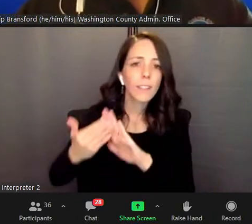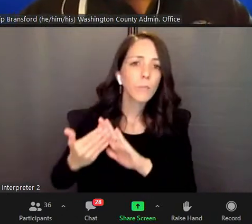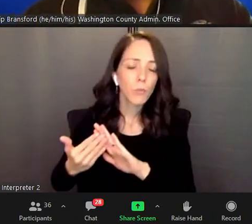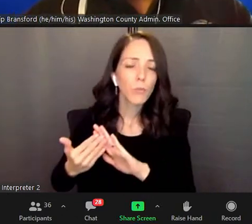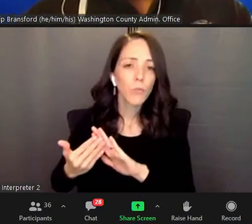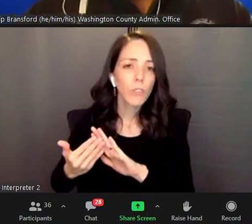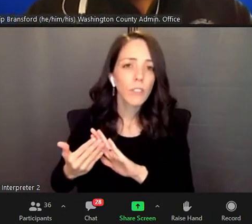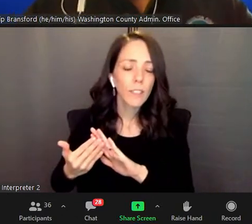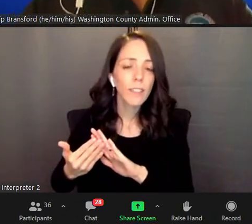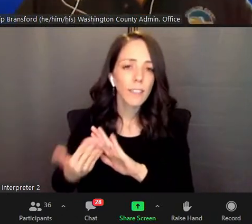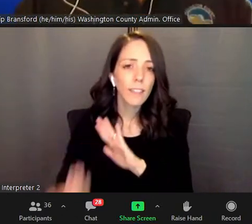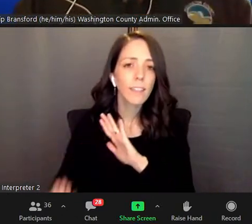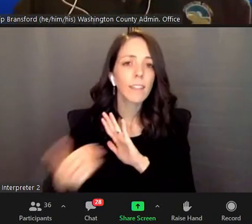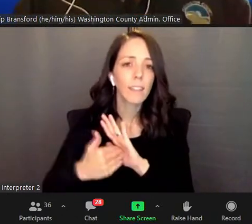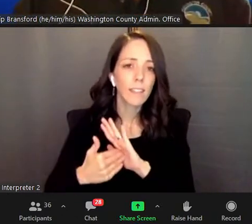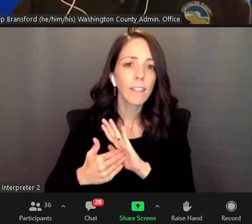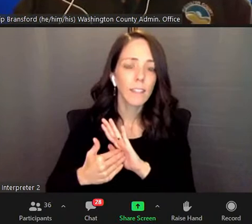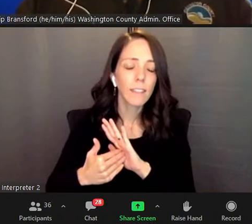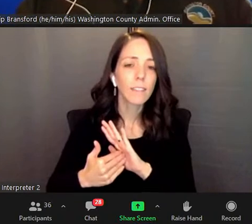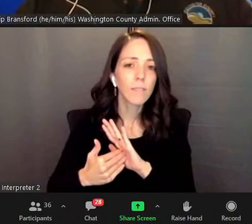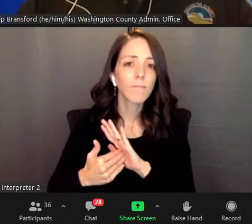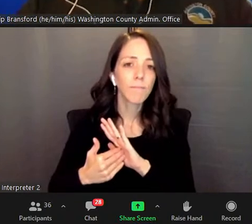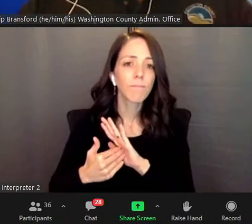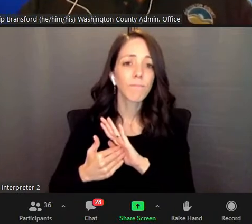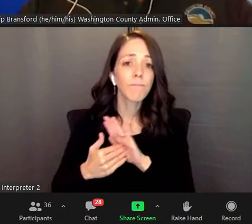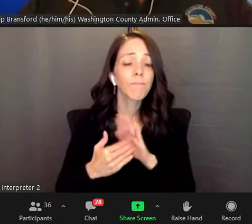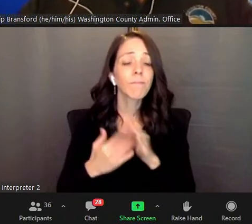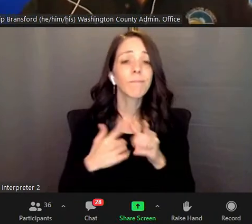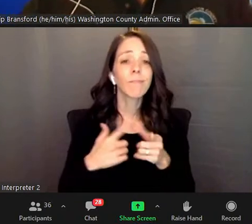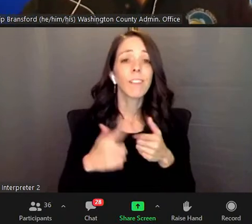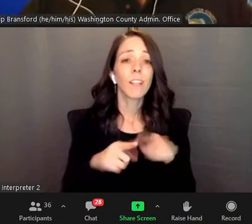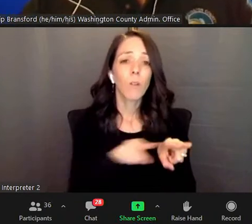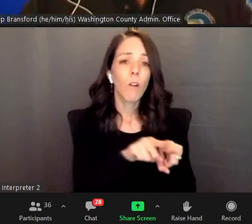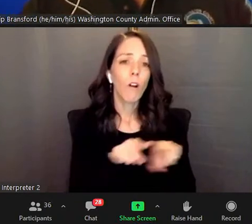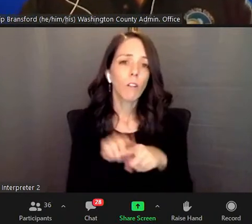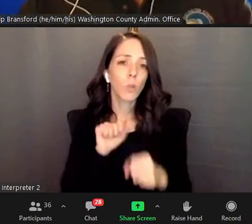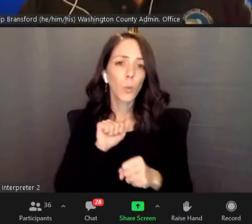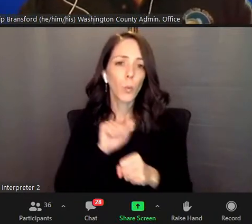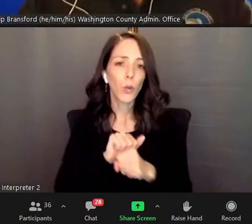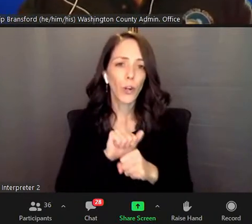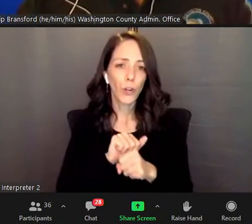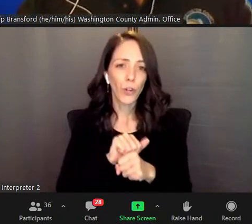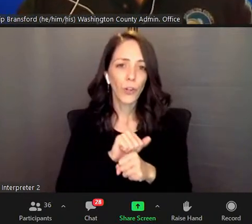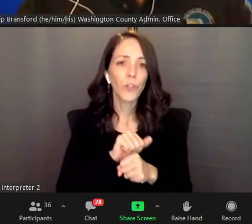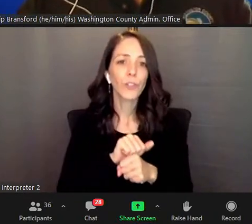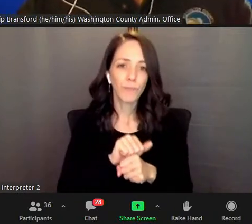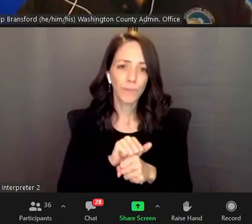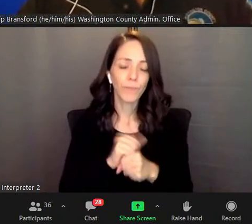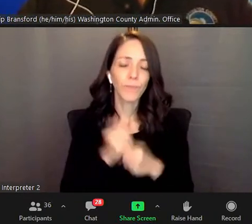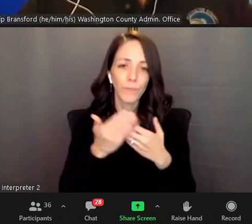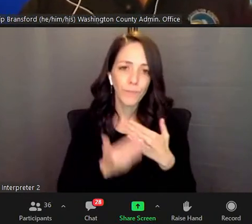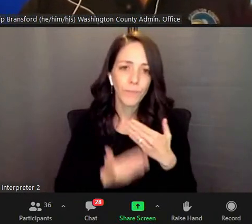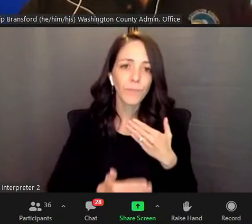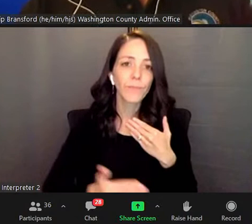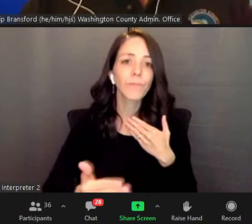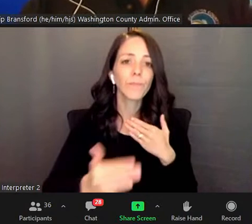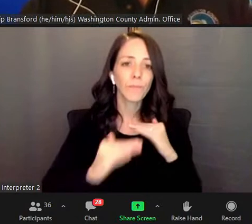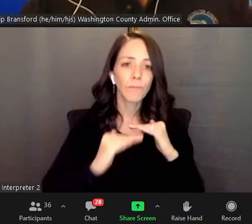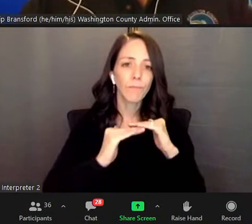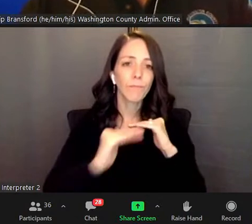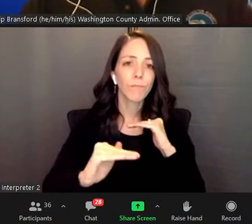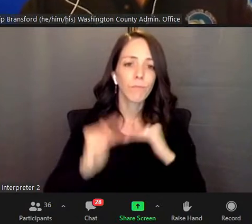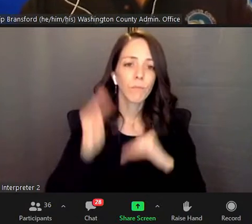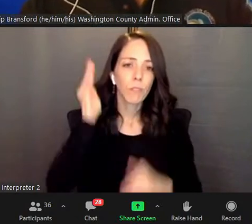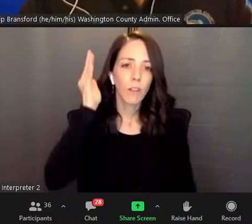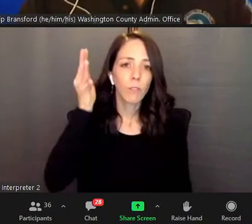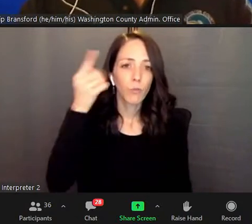a home and certainly an environment, a work environment that will help them get out of homelessness. So I think that's been my focus so